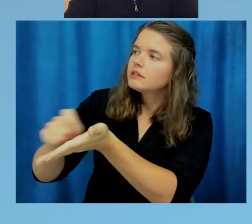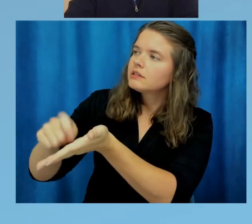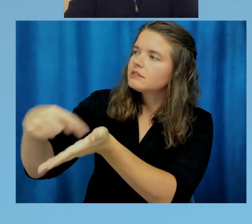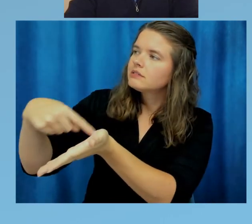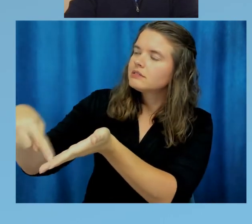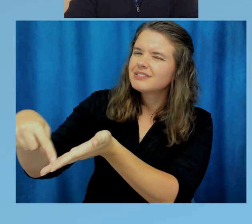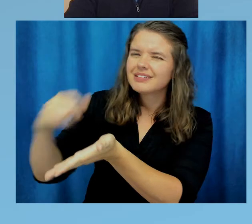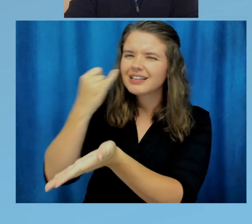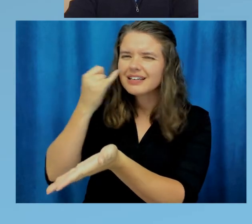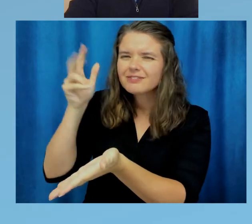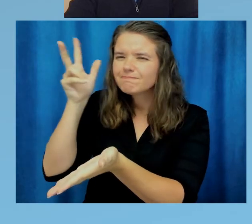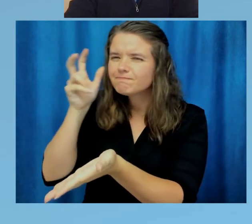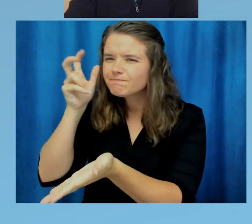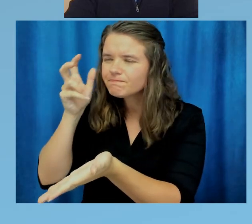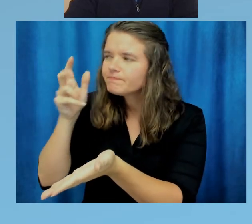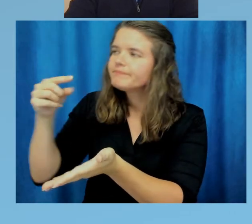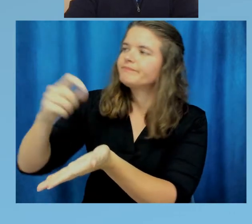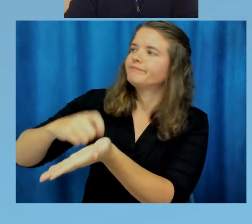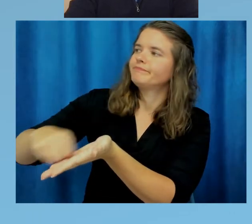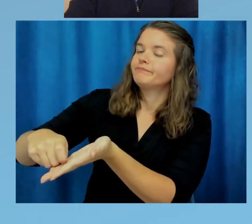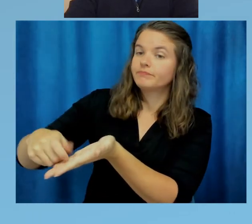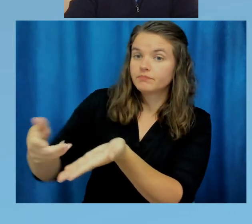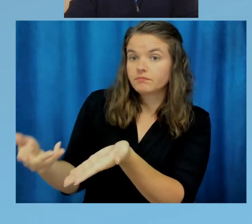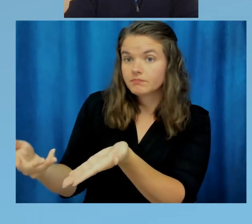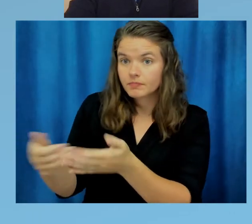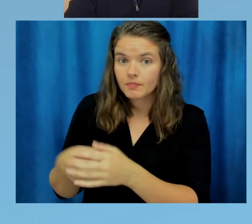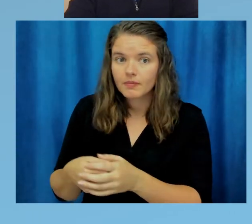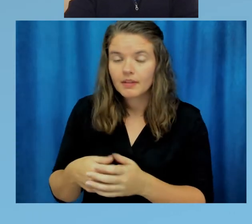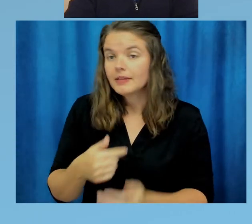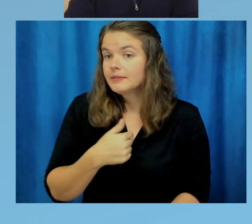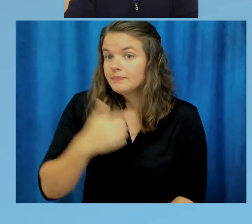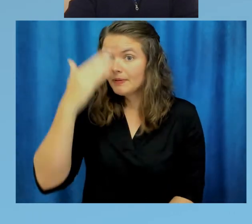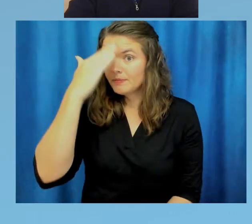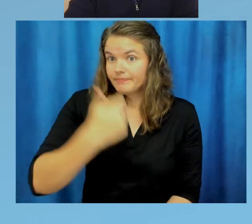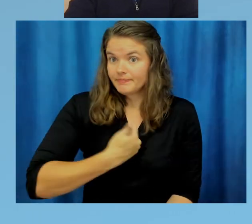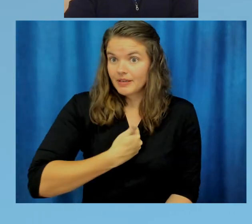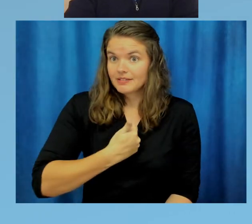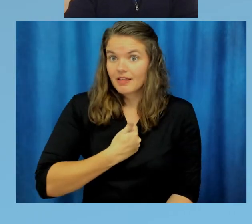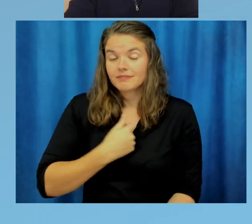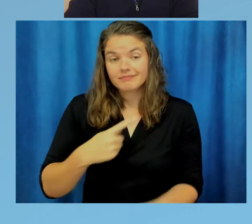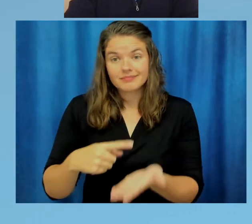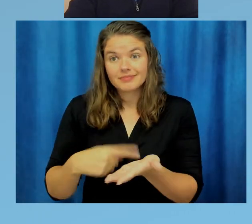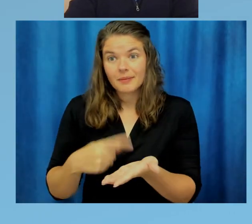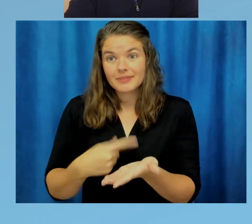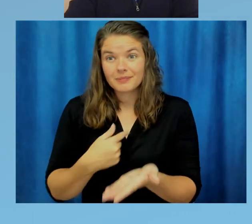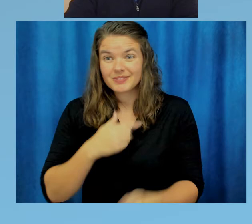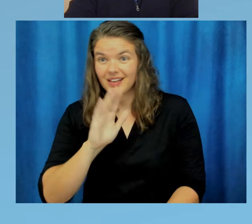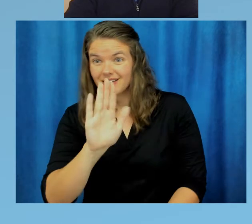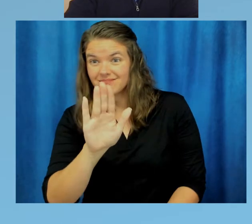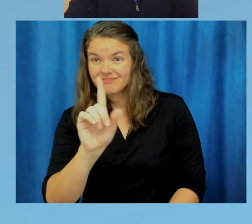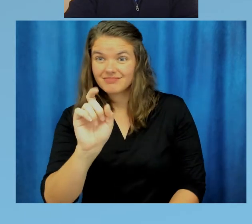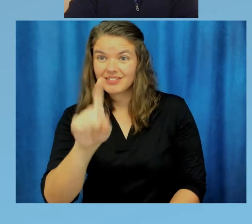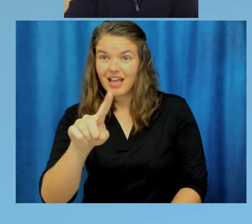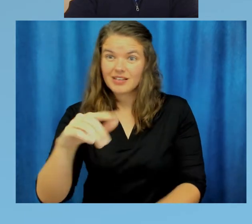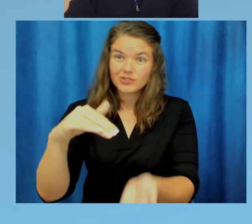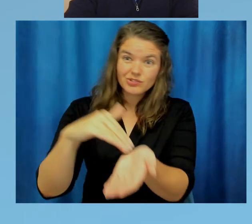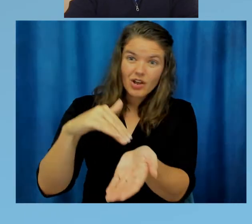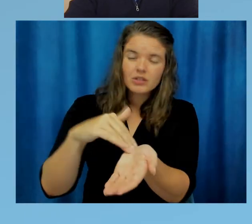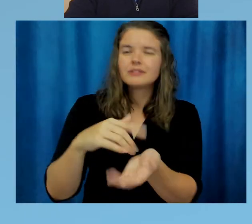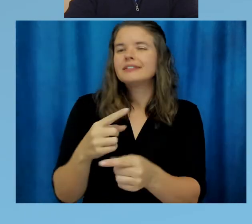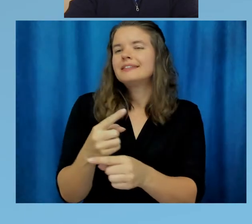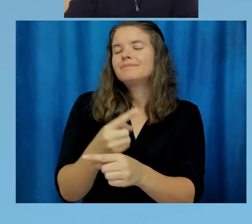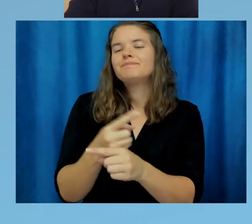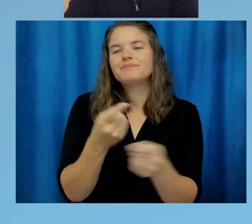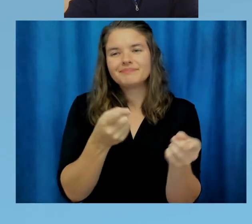write down information if they're having a particular challenge. I know I myself have sometimes asked